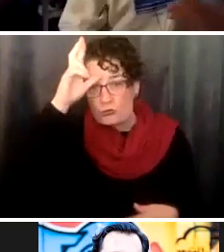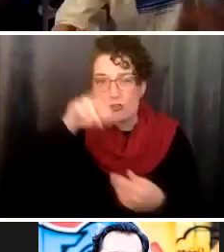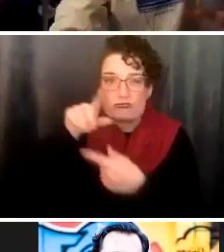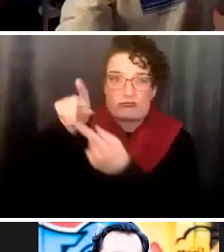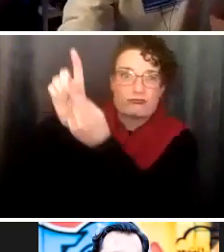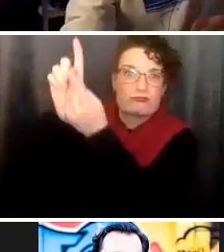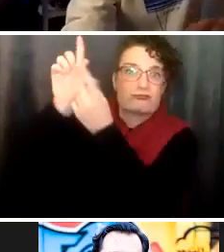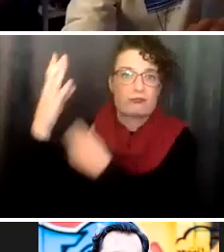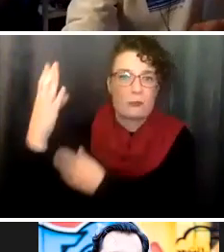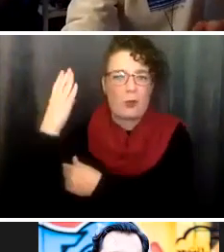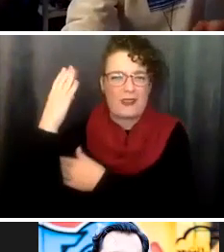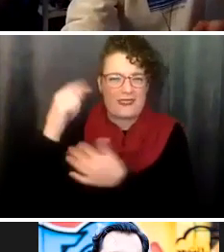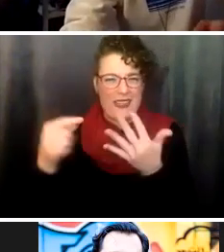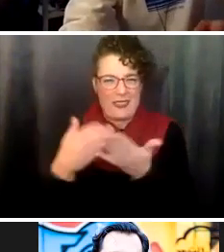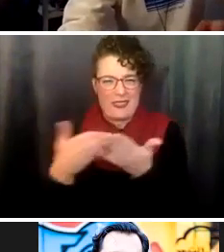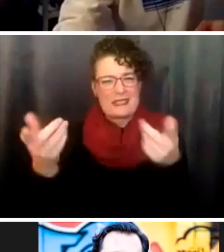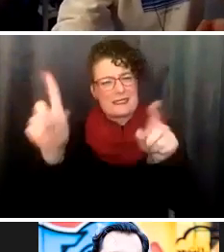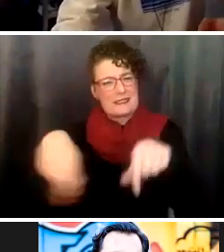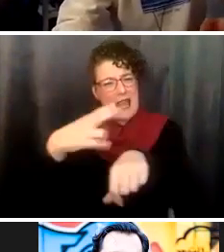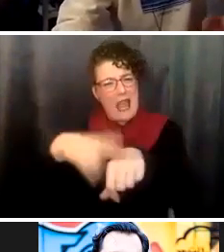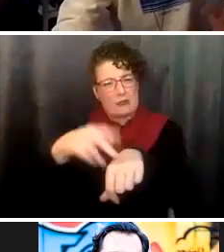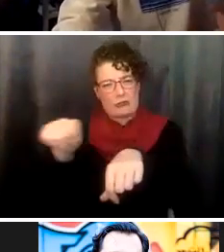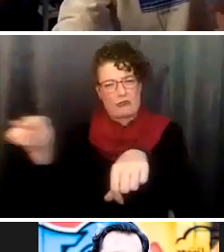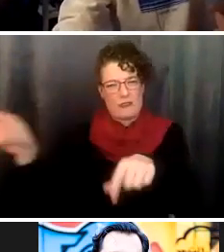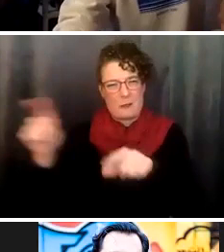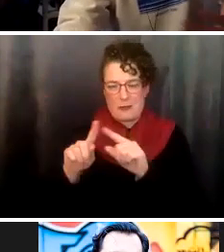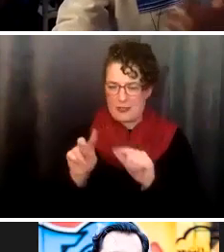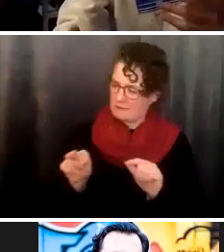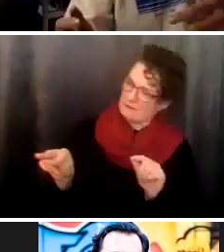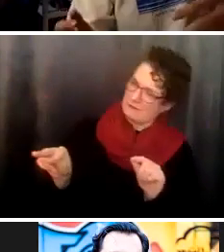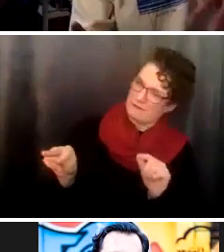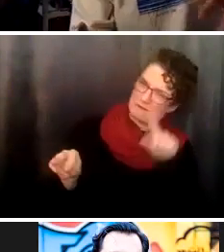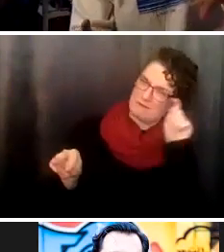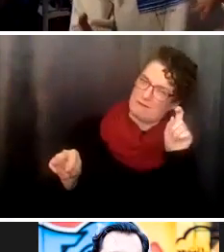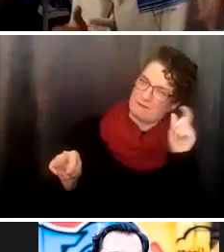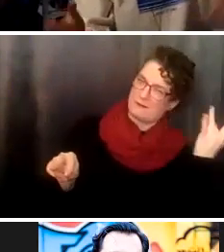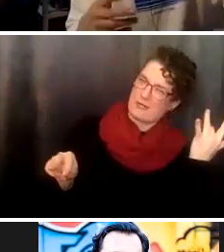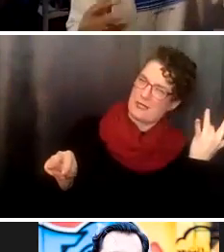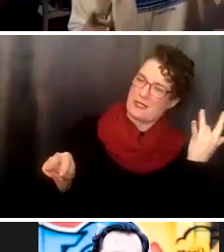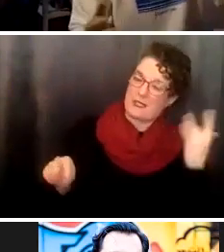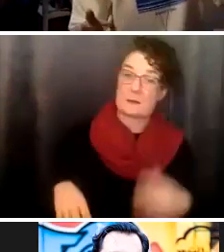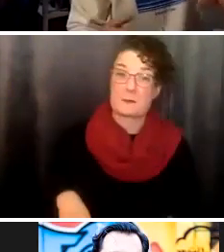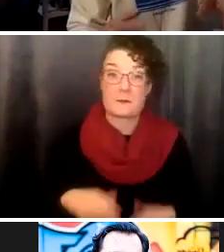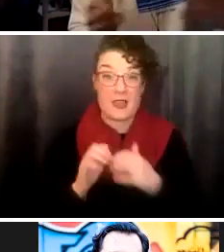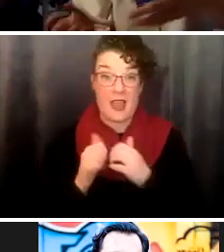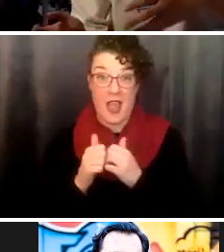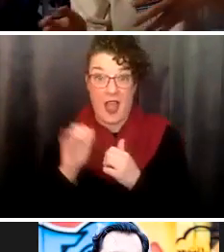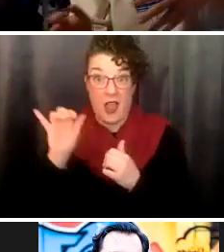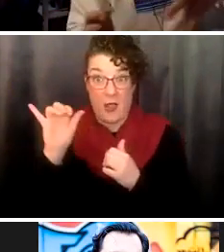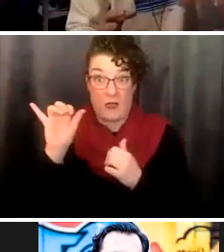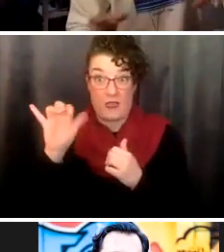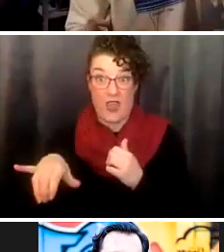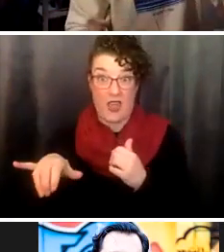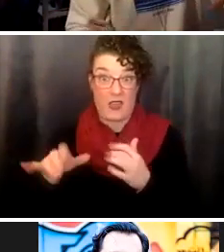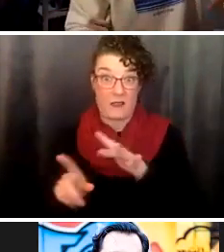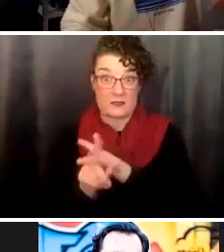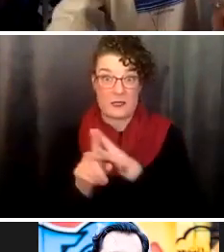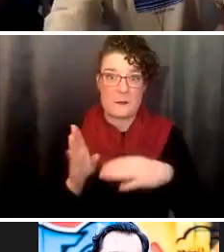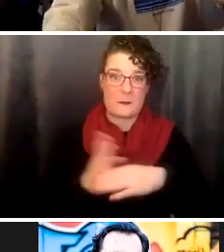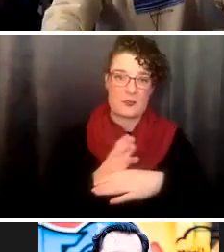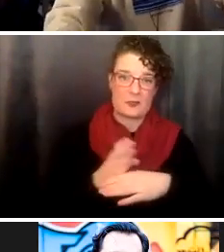like confusing natural phenomena. And where ling is in the substance between yin and yang,